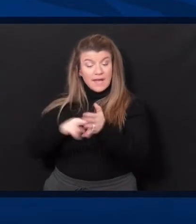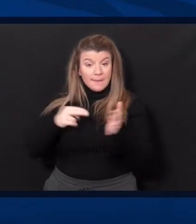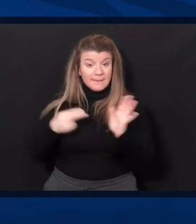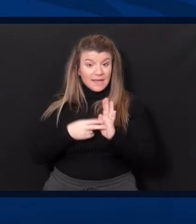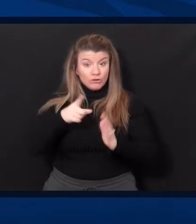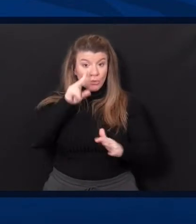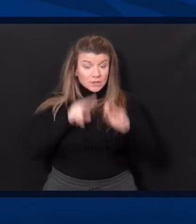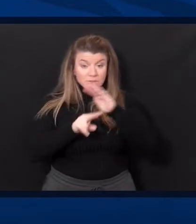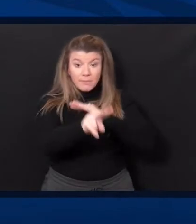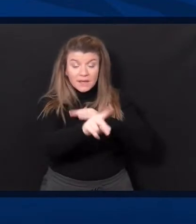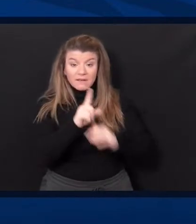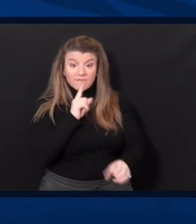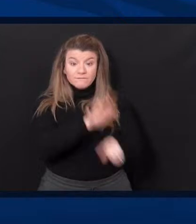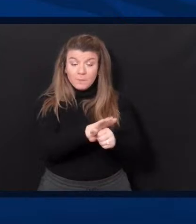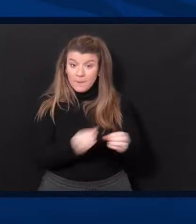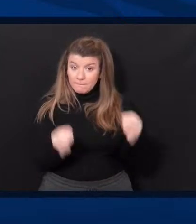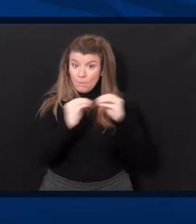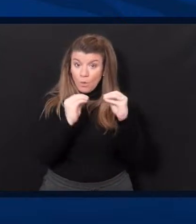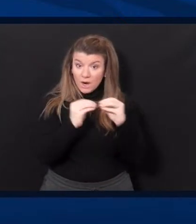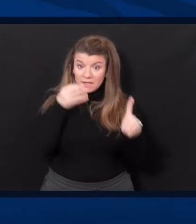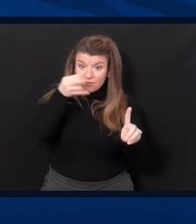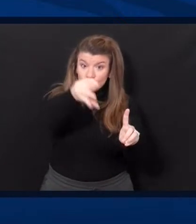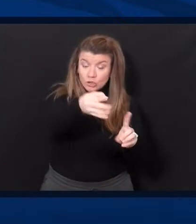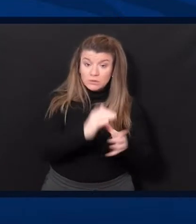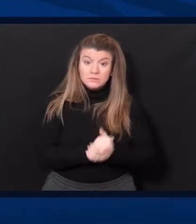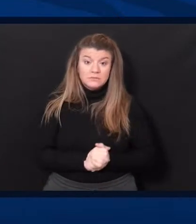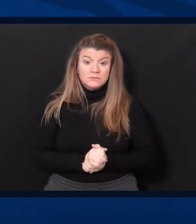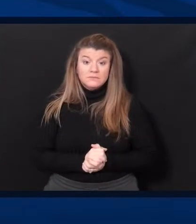anticipating, confirming more of these? Thank you.